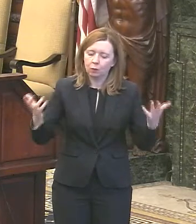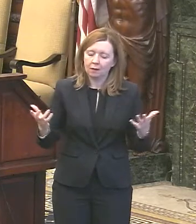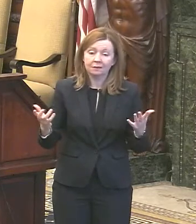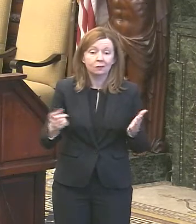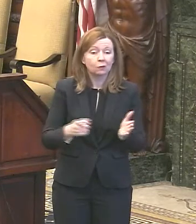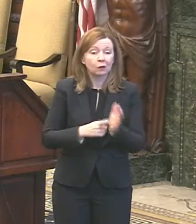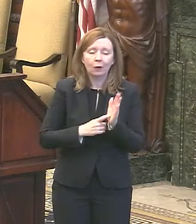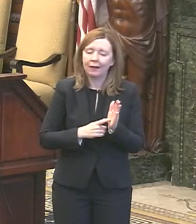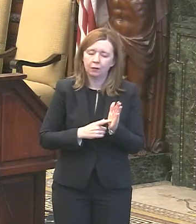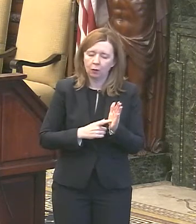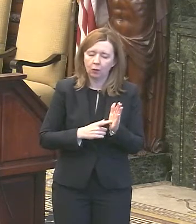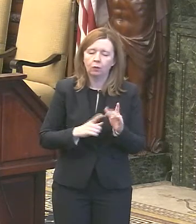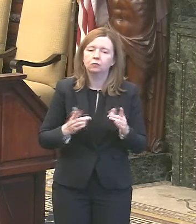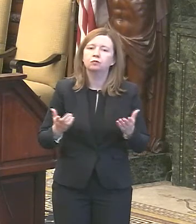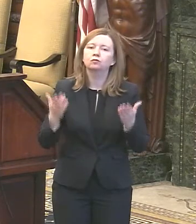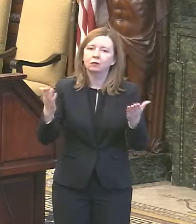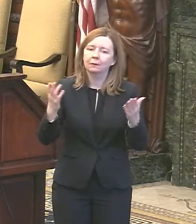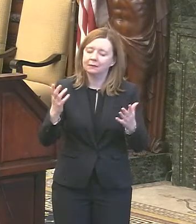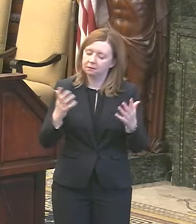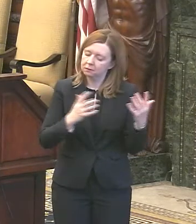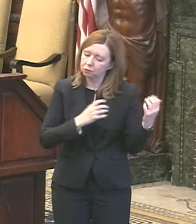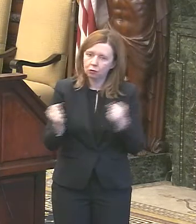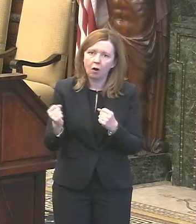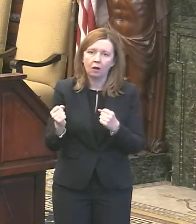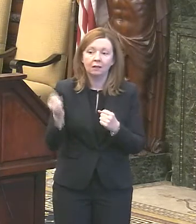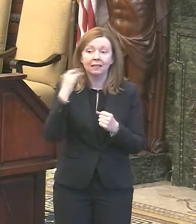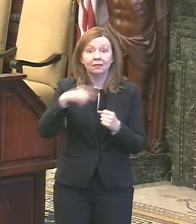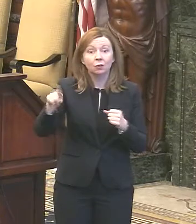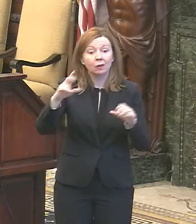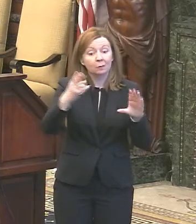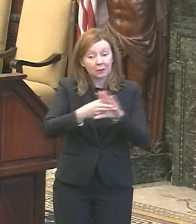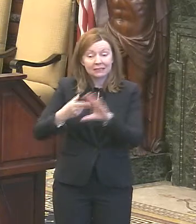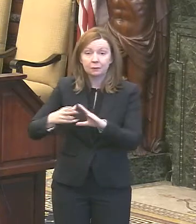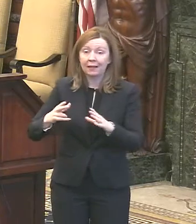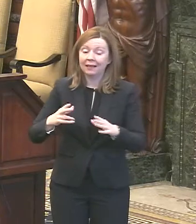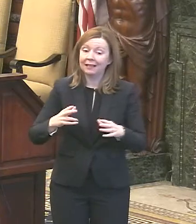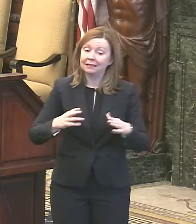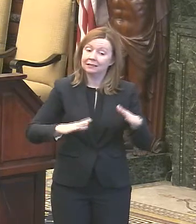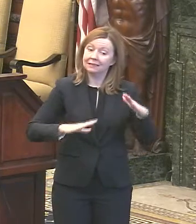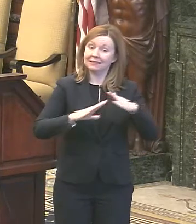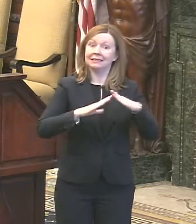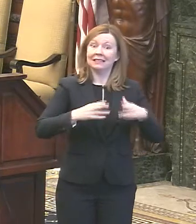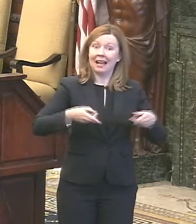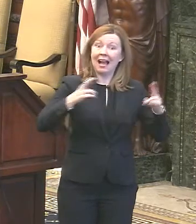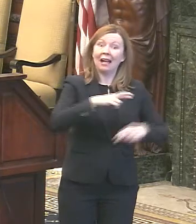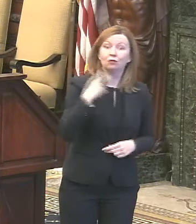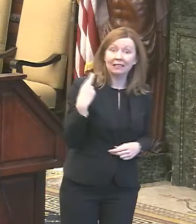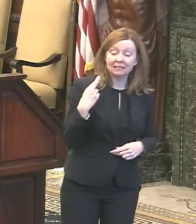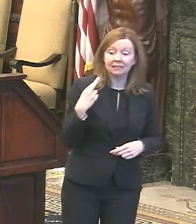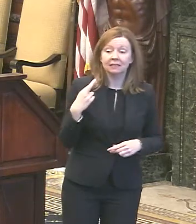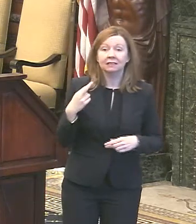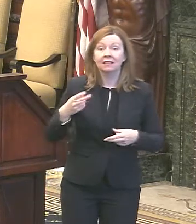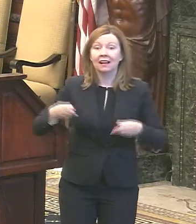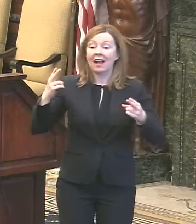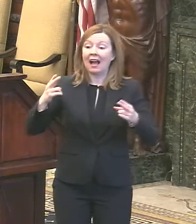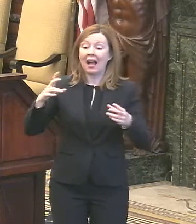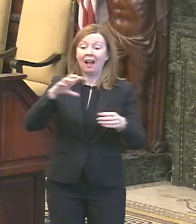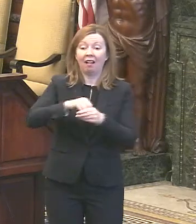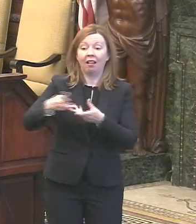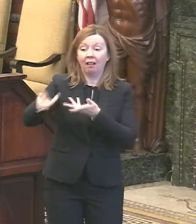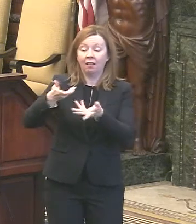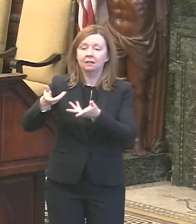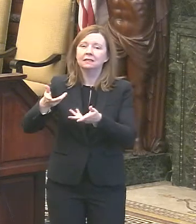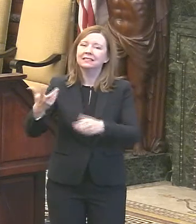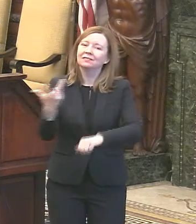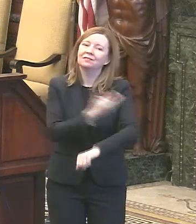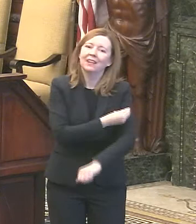requirement, it is a strong recommendation. Anyone participating in these higher risk or higher density events should be vaccinated first.